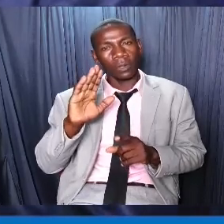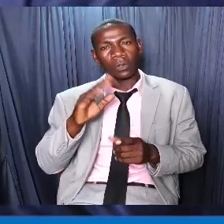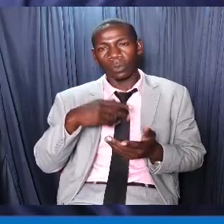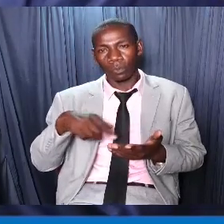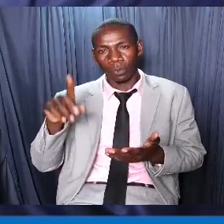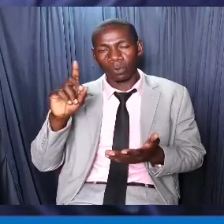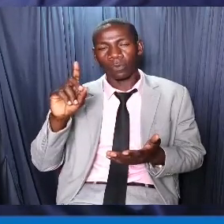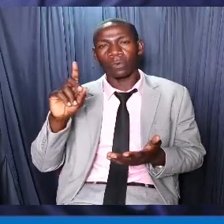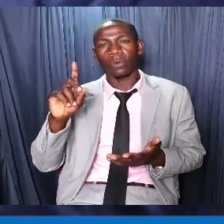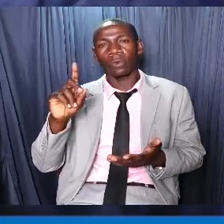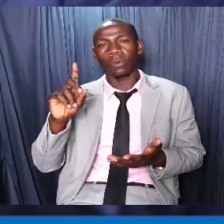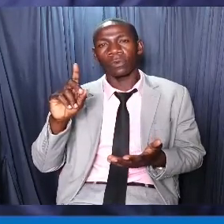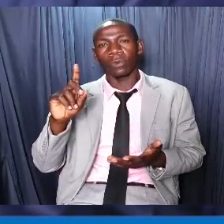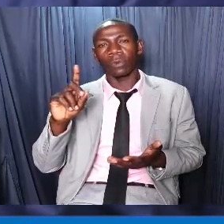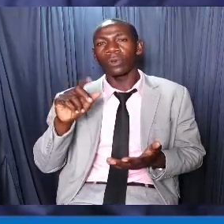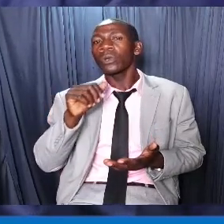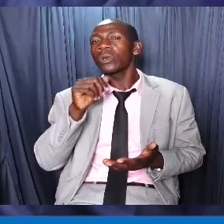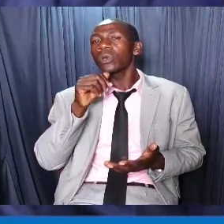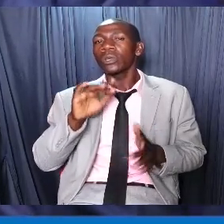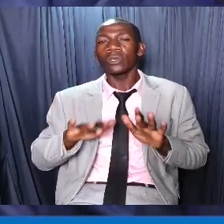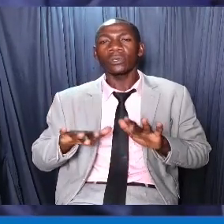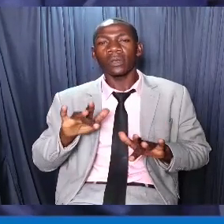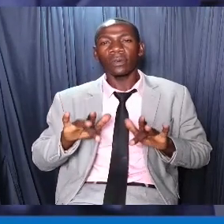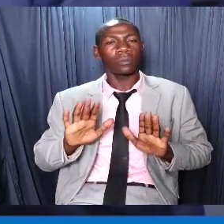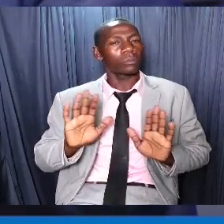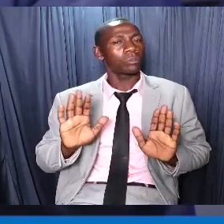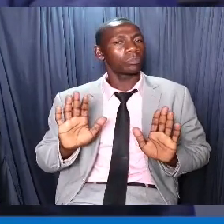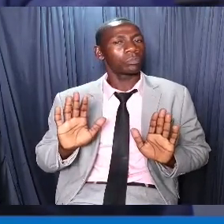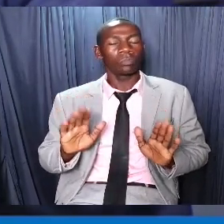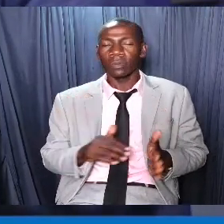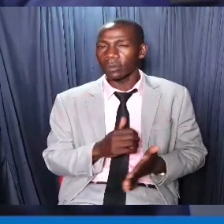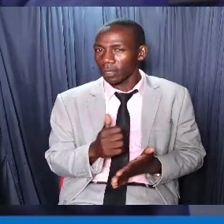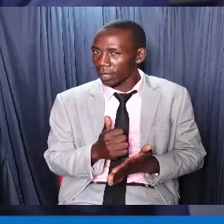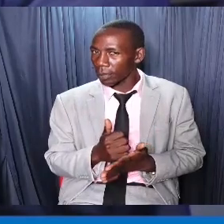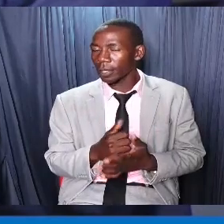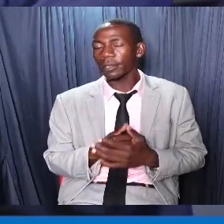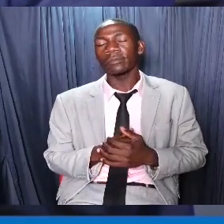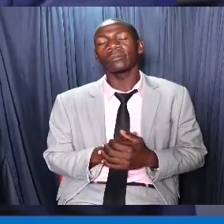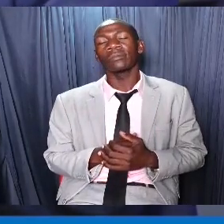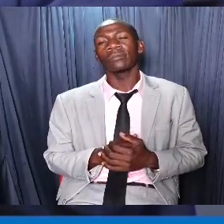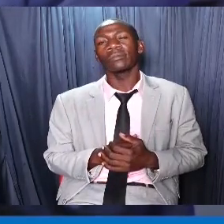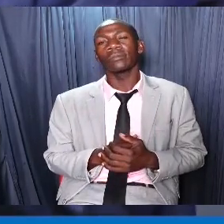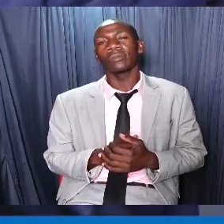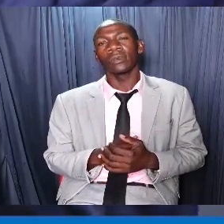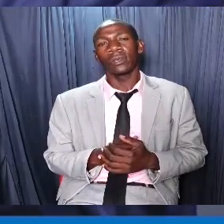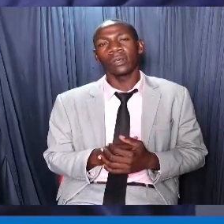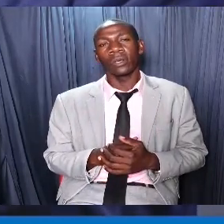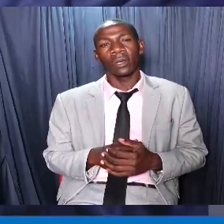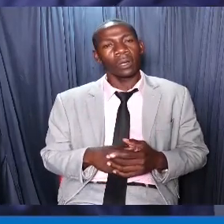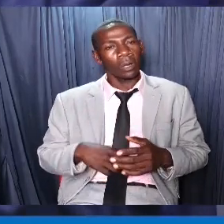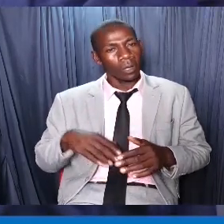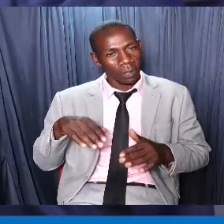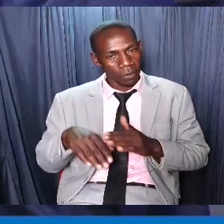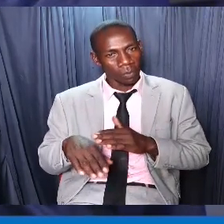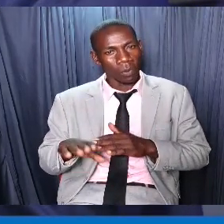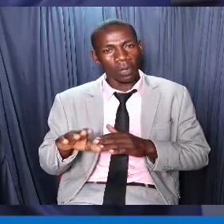Kuhakikisha. It comes to prove. Halikuhukumu. It doesn't come to condemn. Bwana Yesu asifiwe sana. Amen. Nilienda kuombea dada mwingine